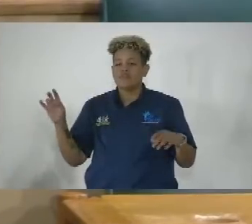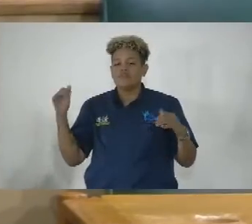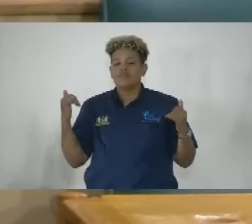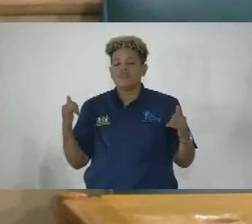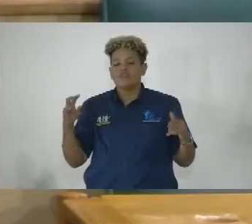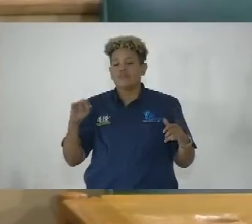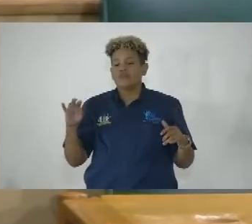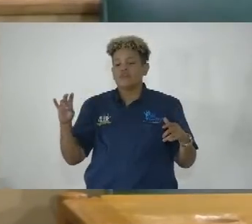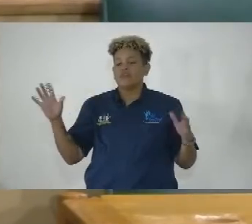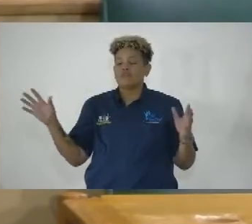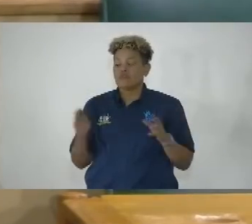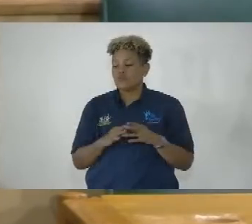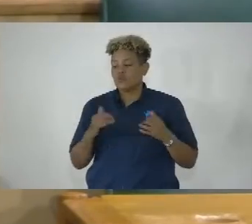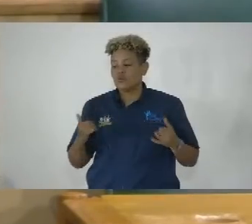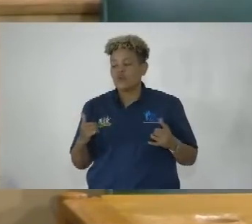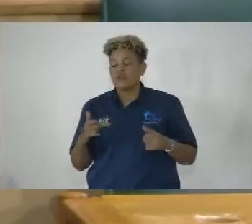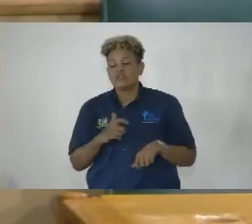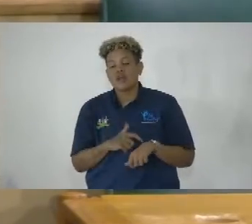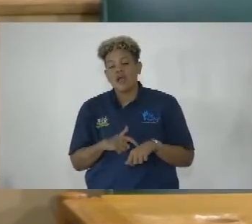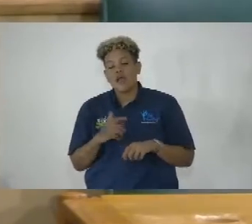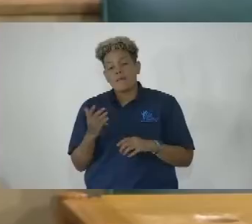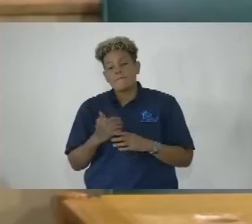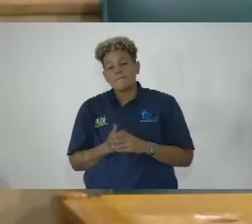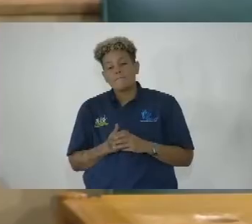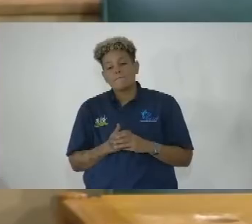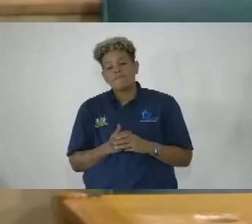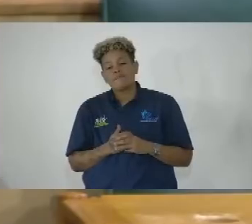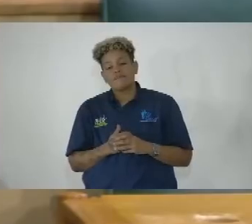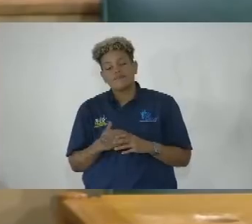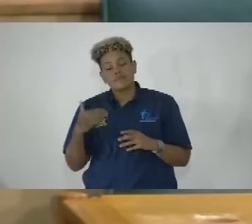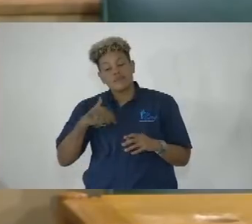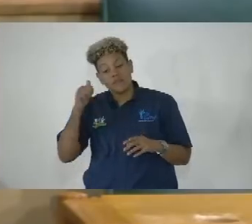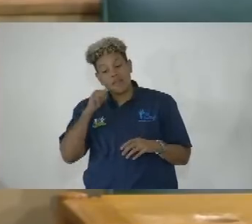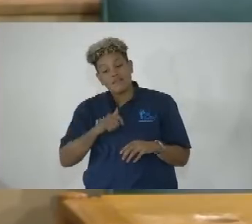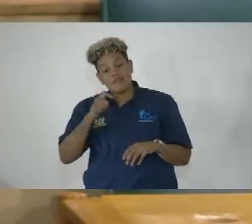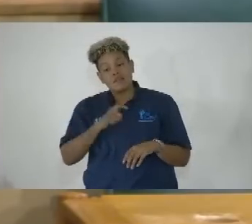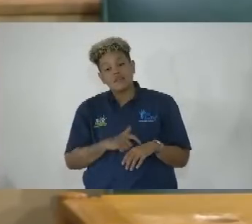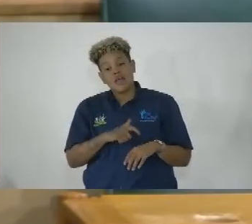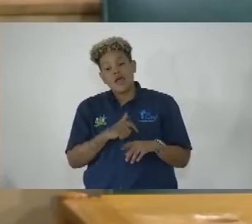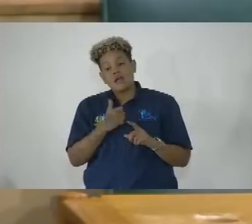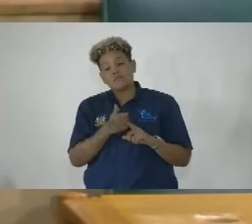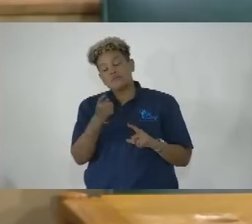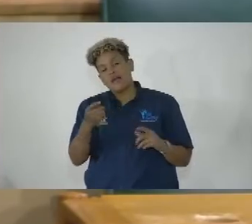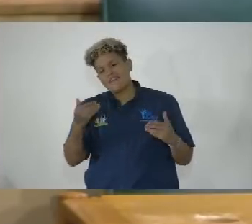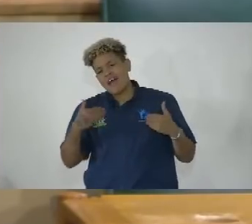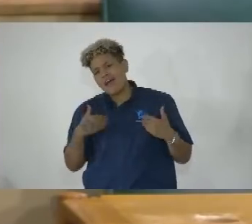period, right? I have, every time there was a